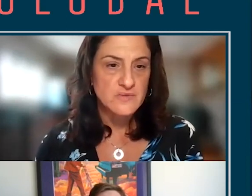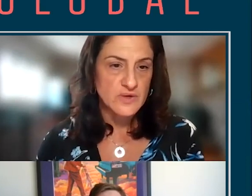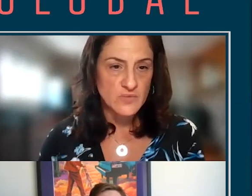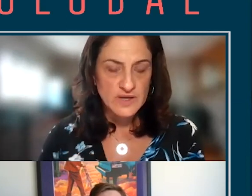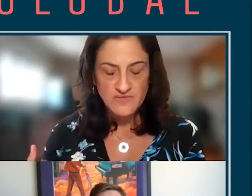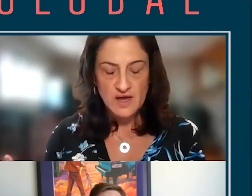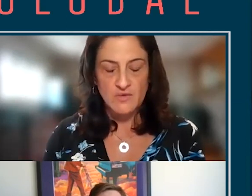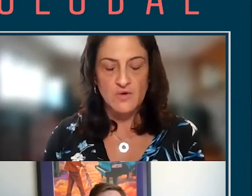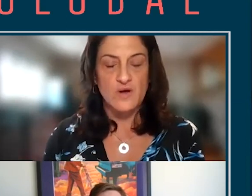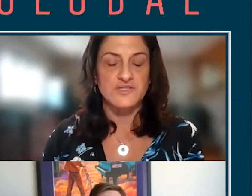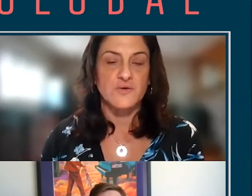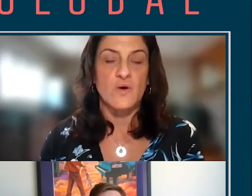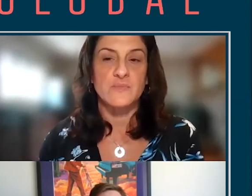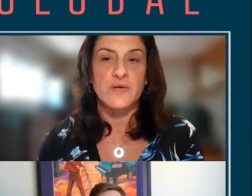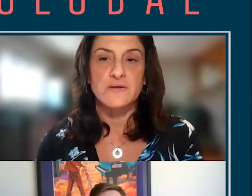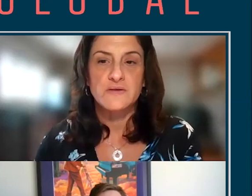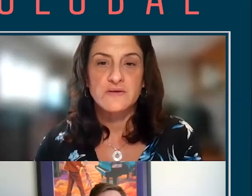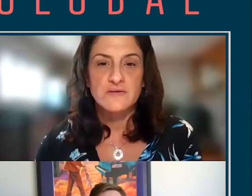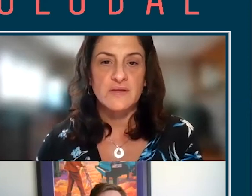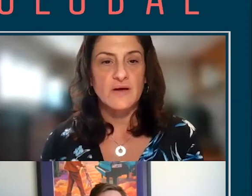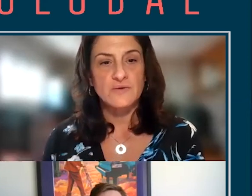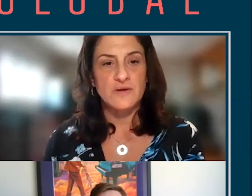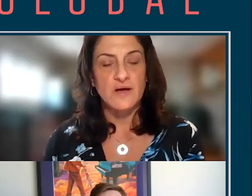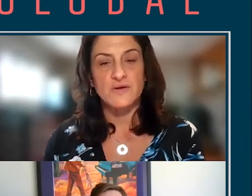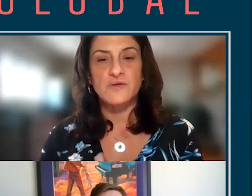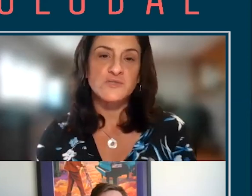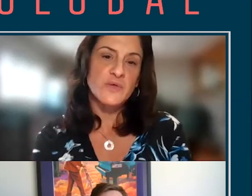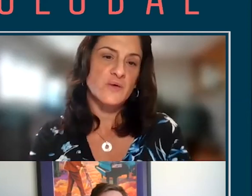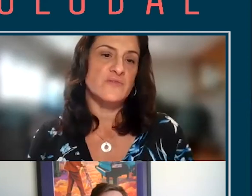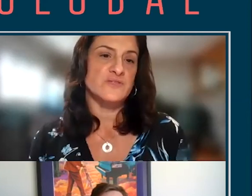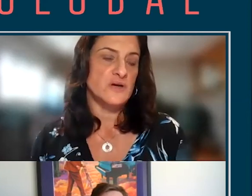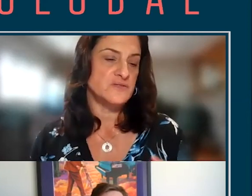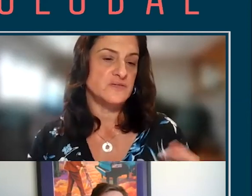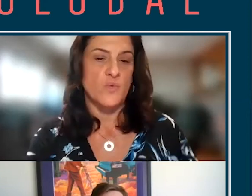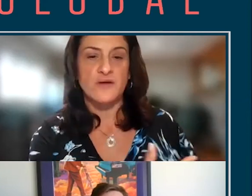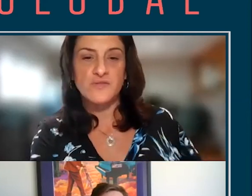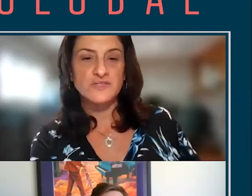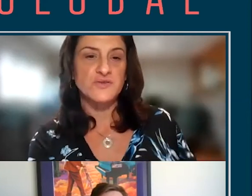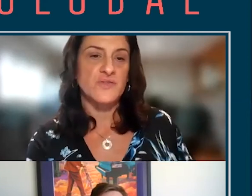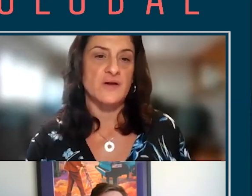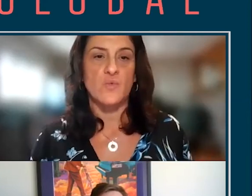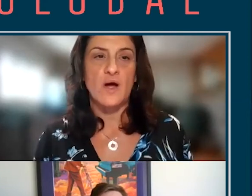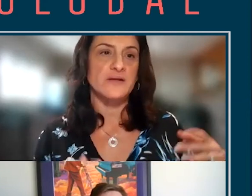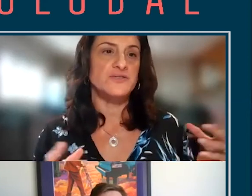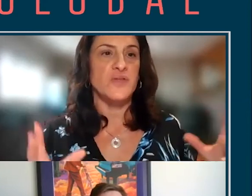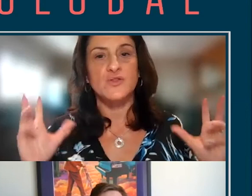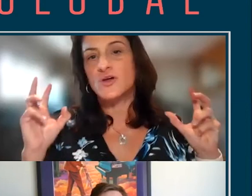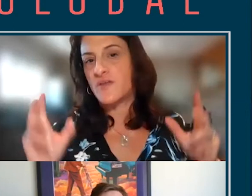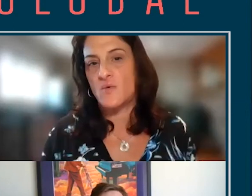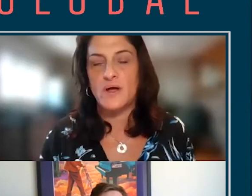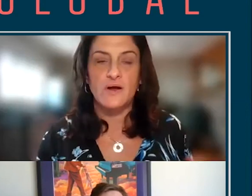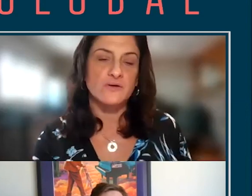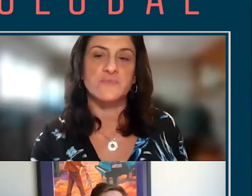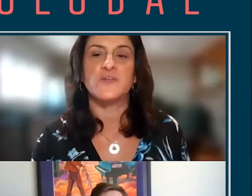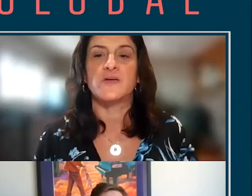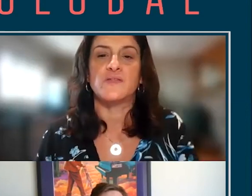it? We get that question quite a bit. Like, how do you explain when this child says, why do they do that? Or why do they look